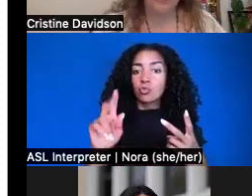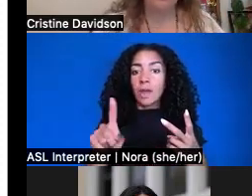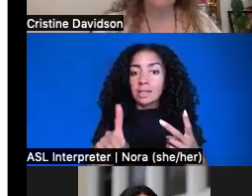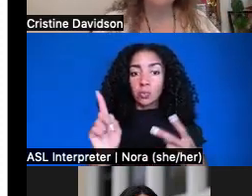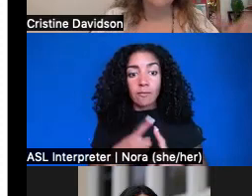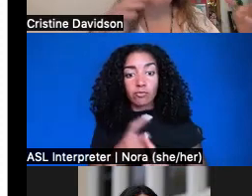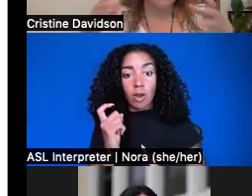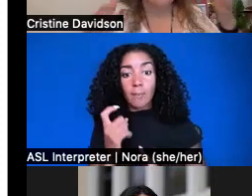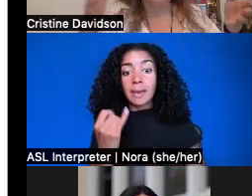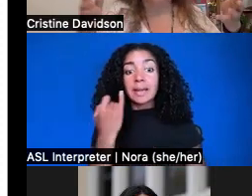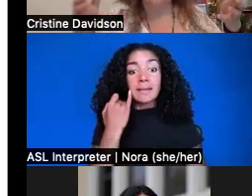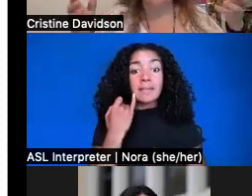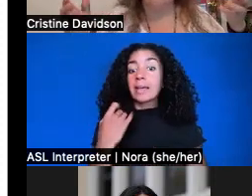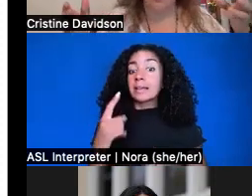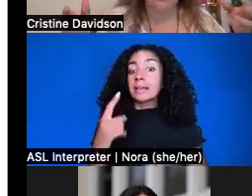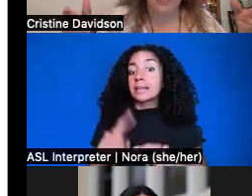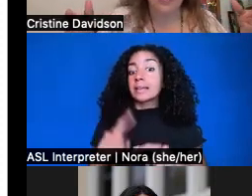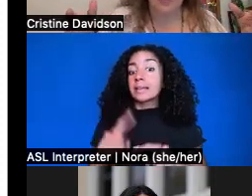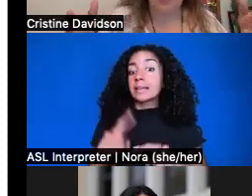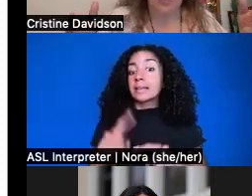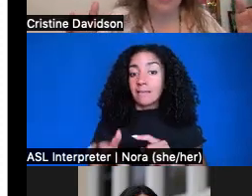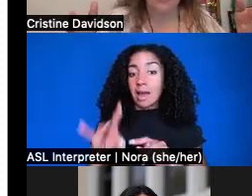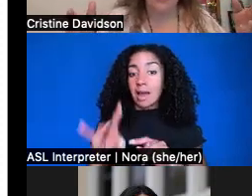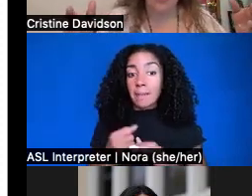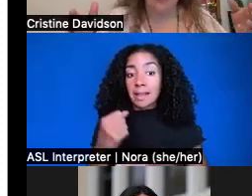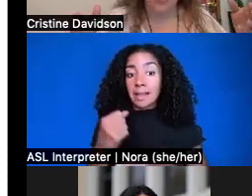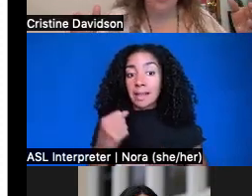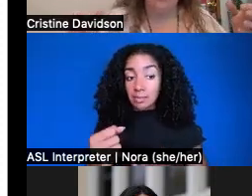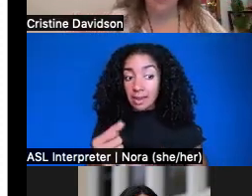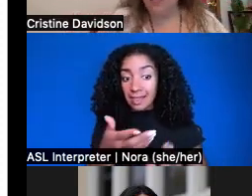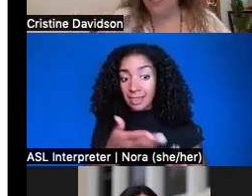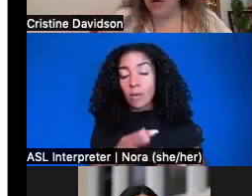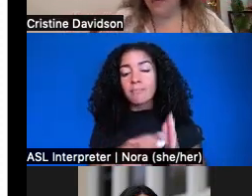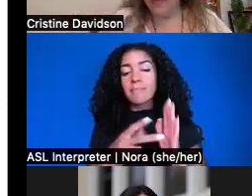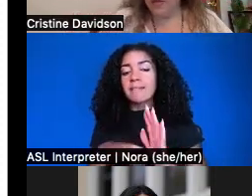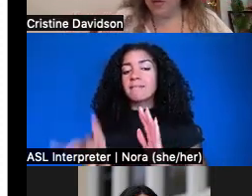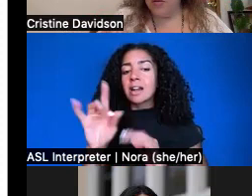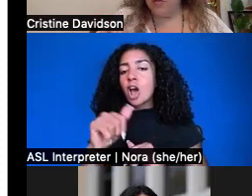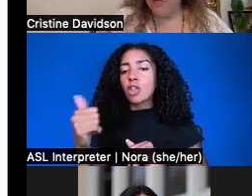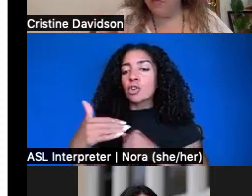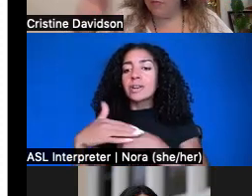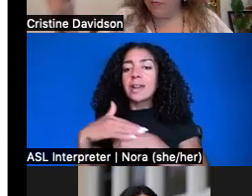family. And that's to keep the continuity of our identity in place, right? If you